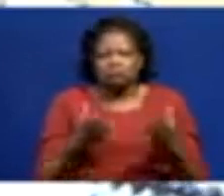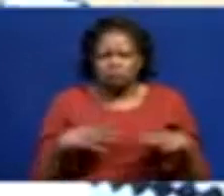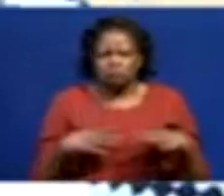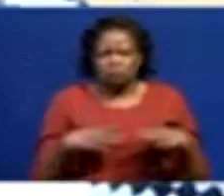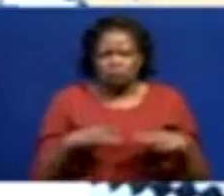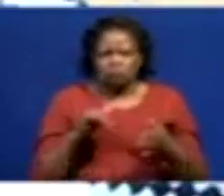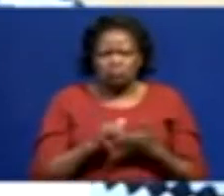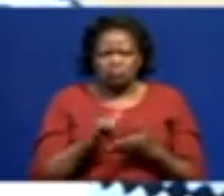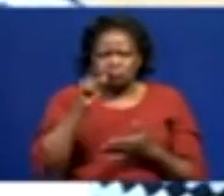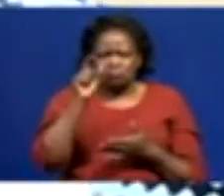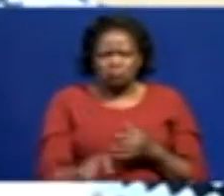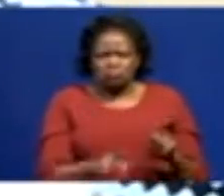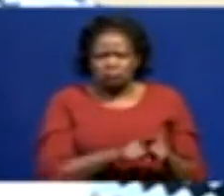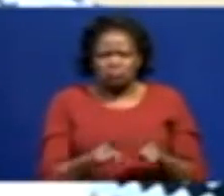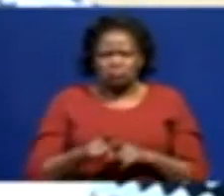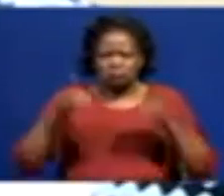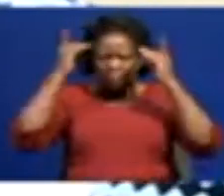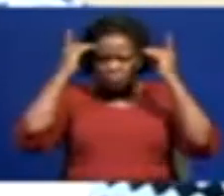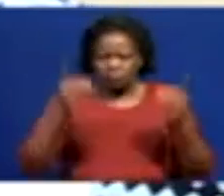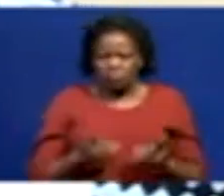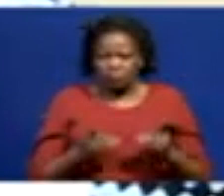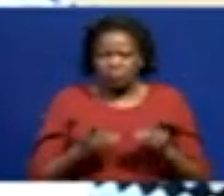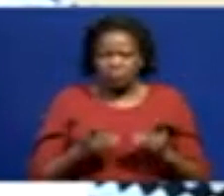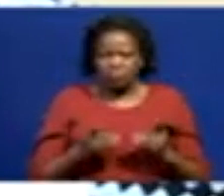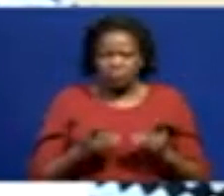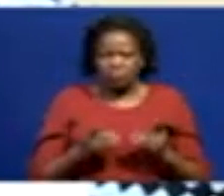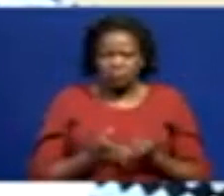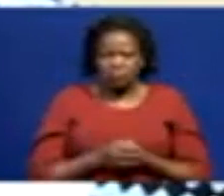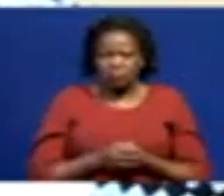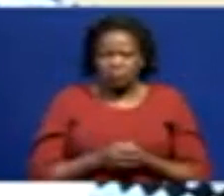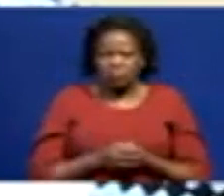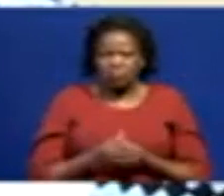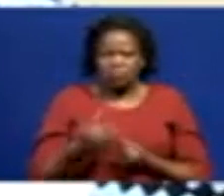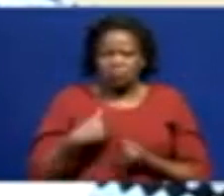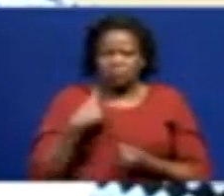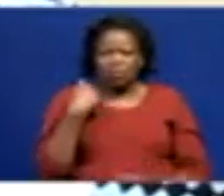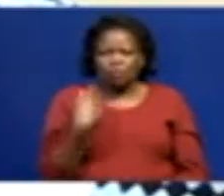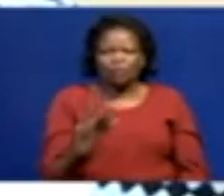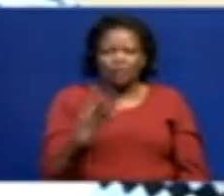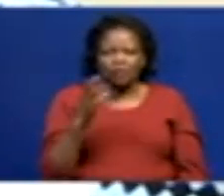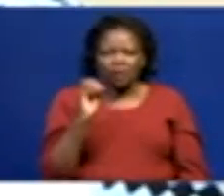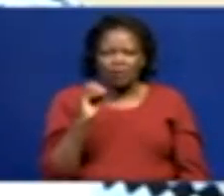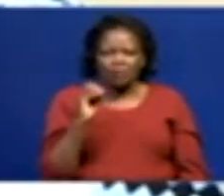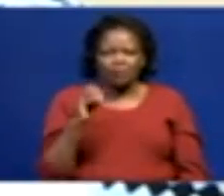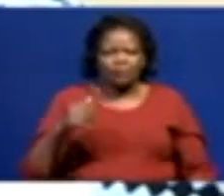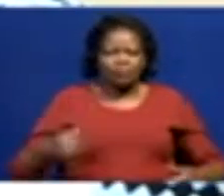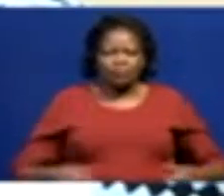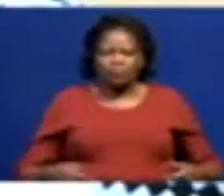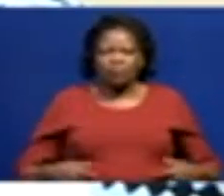that region. We have also decided to train 400 young people